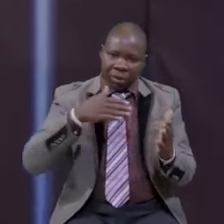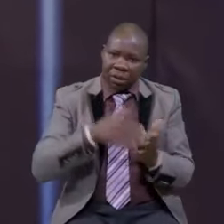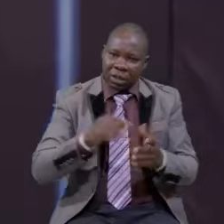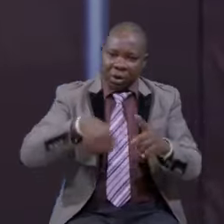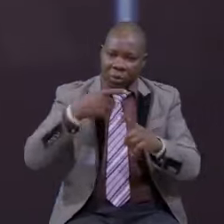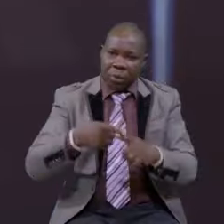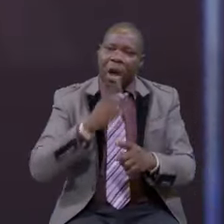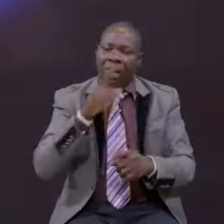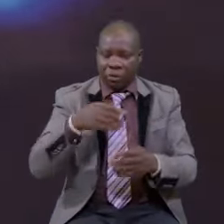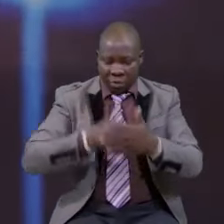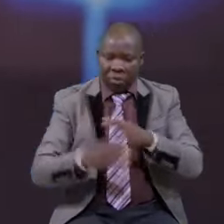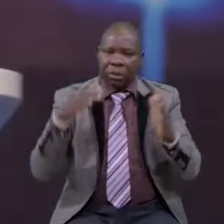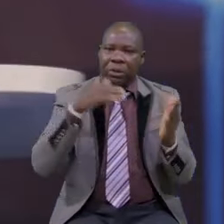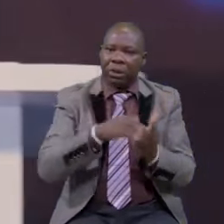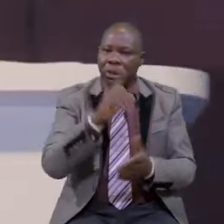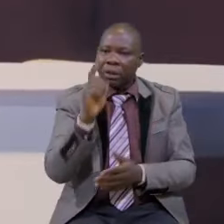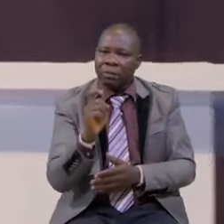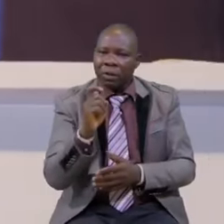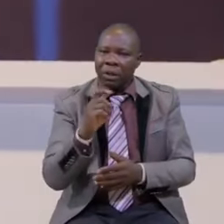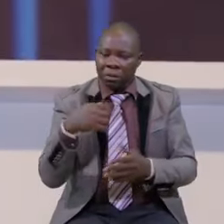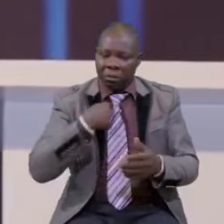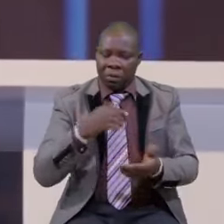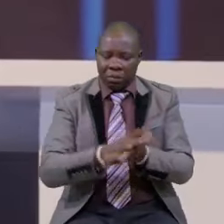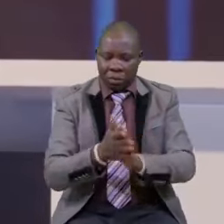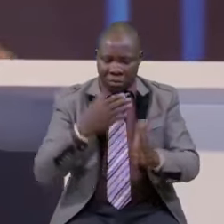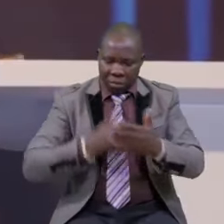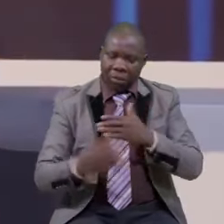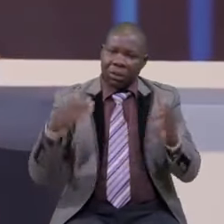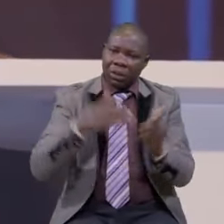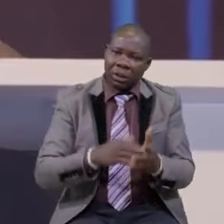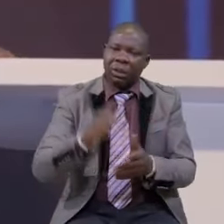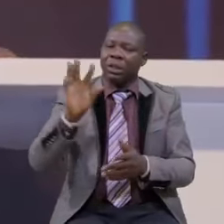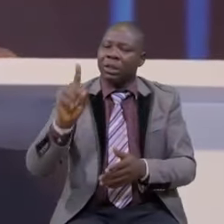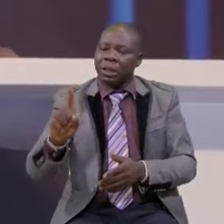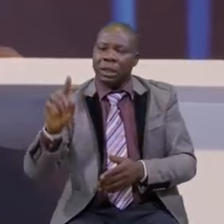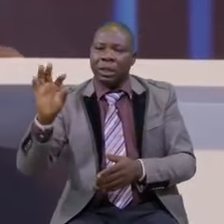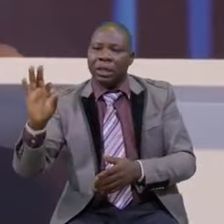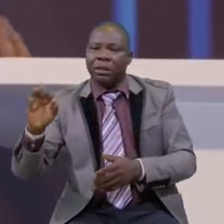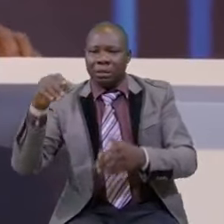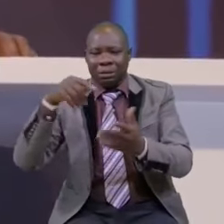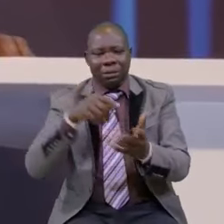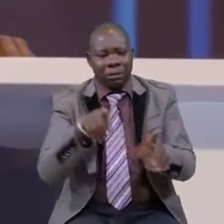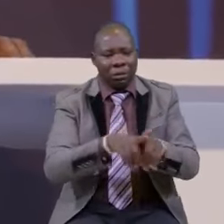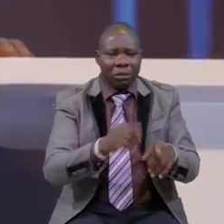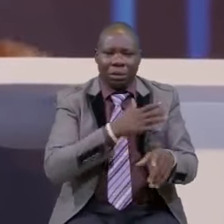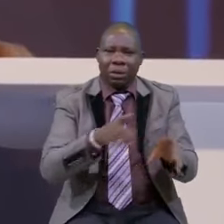again?" "I got born again 19 such and such." How many years now? 37 years. After